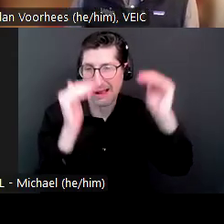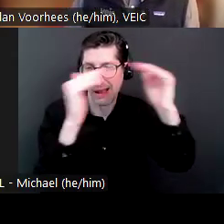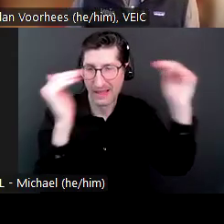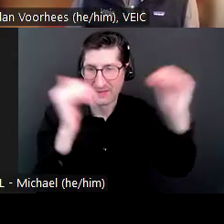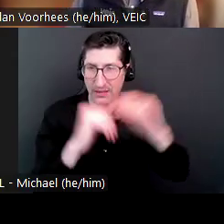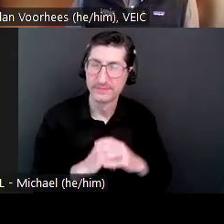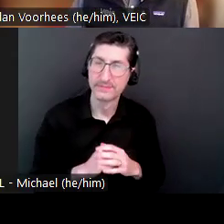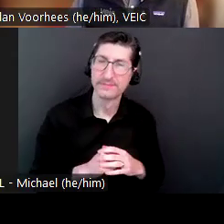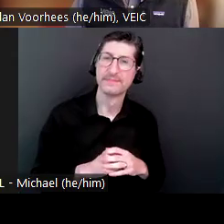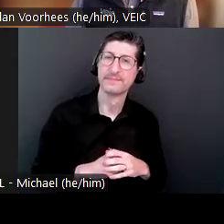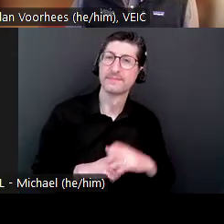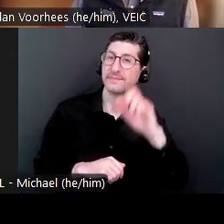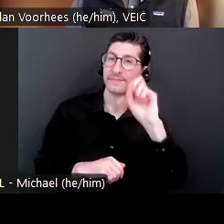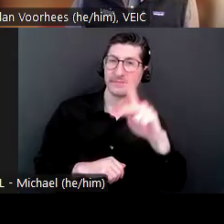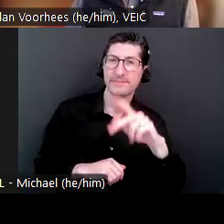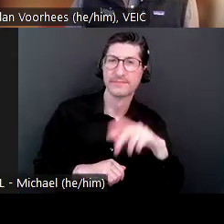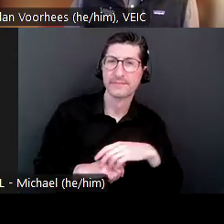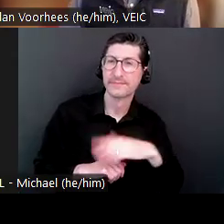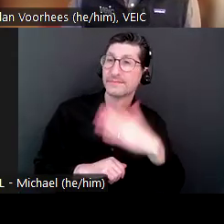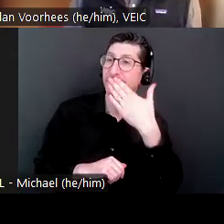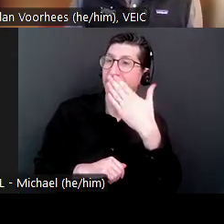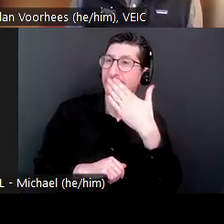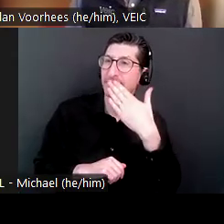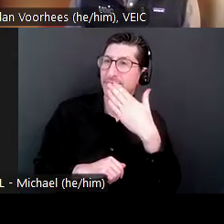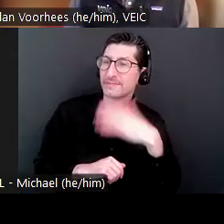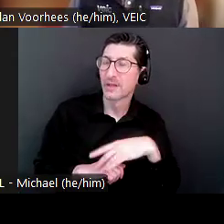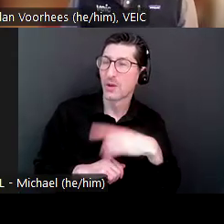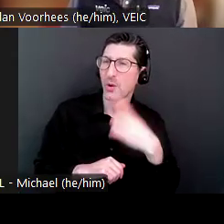Thank you. I have one more in person,